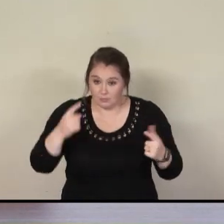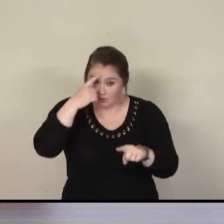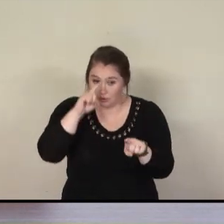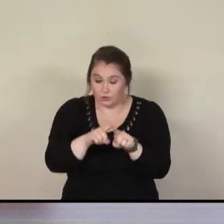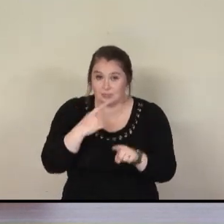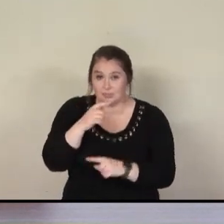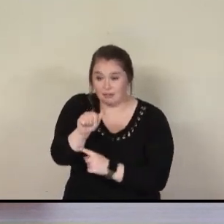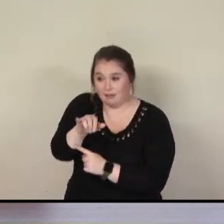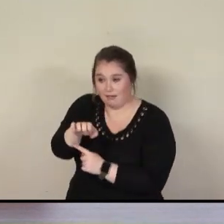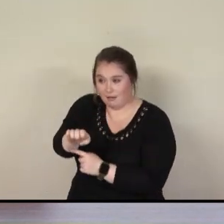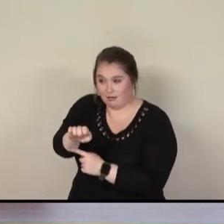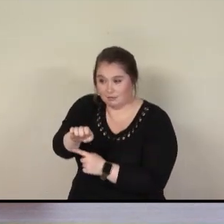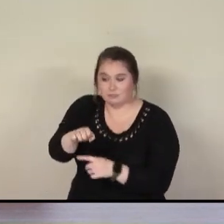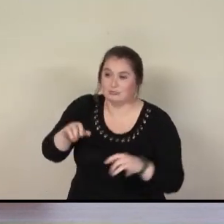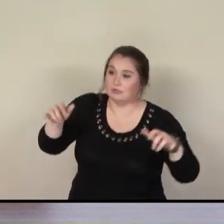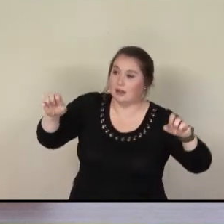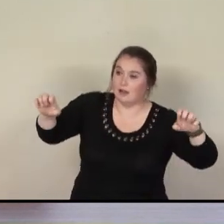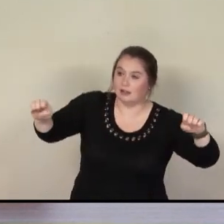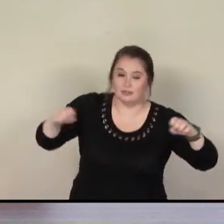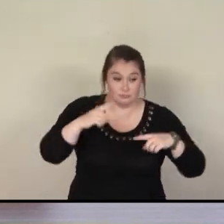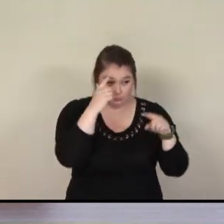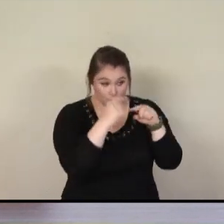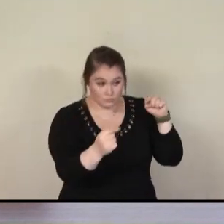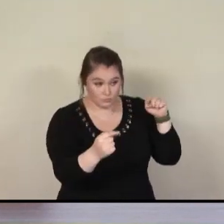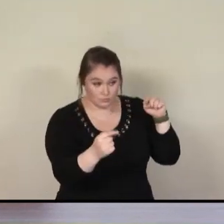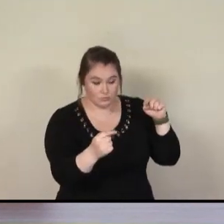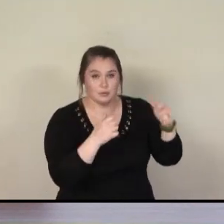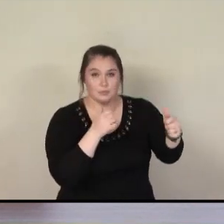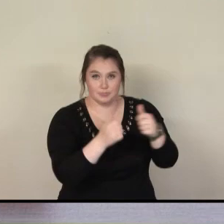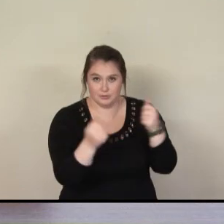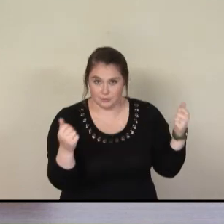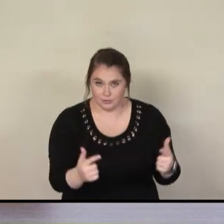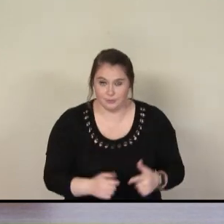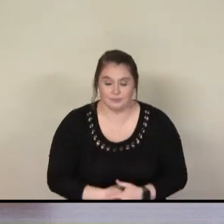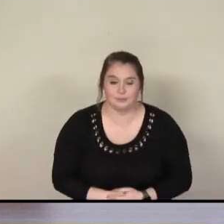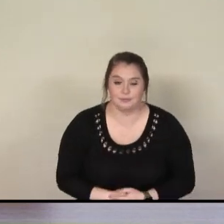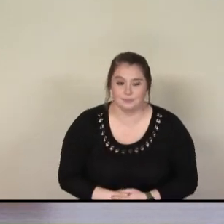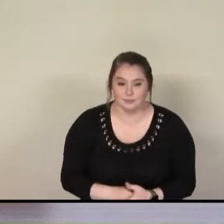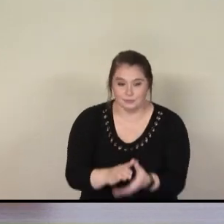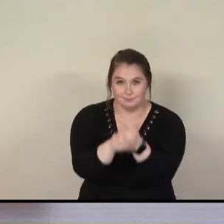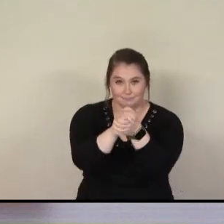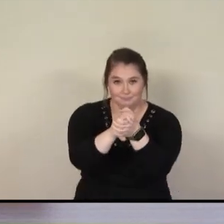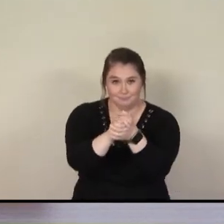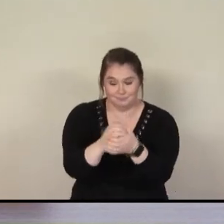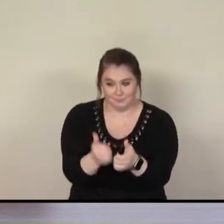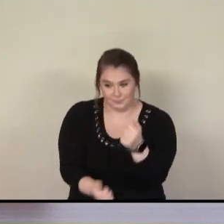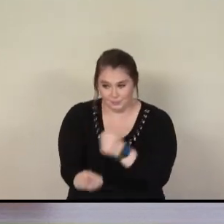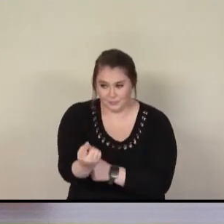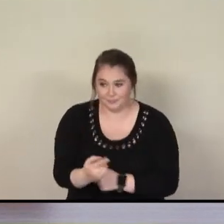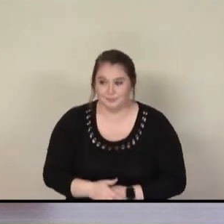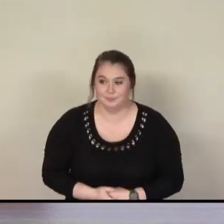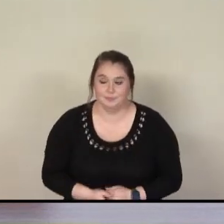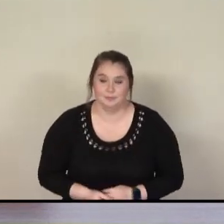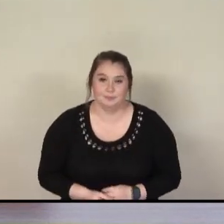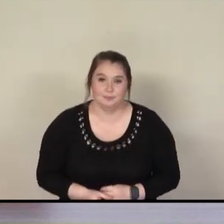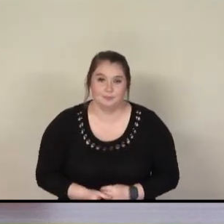say aye. Aye. Any opposed? It passes unanimously. Congratulations, everyone.